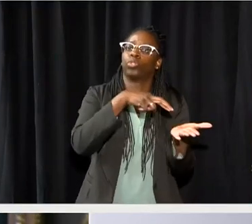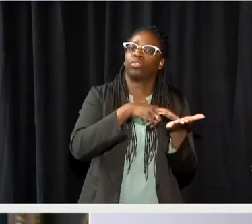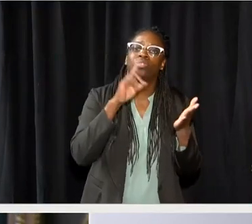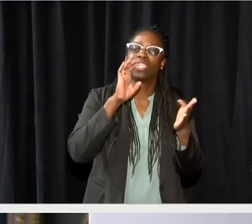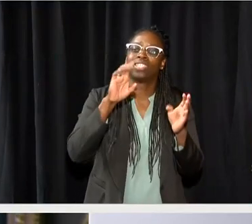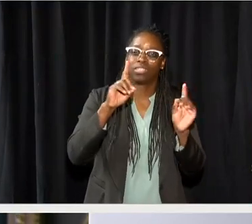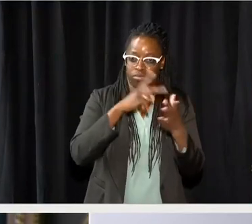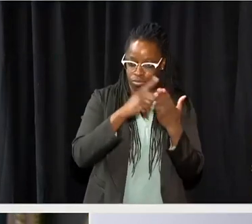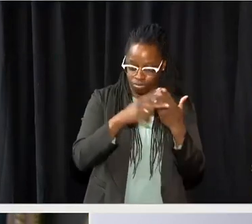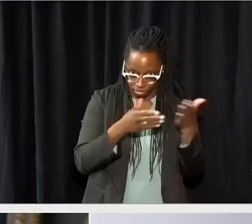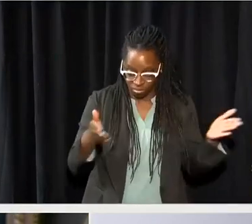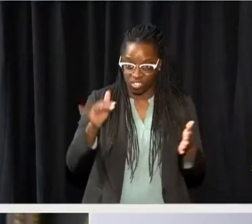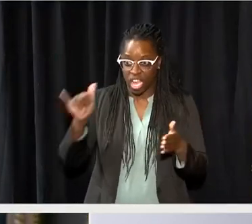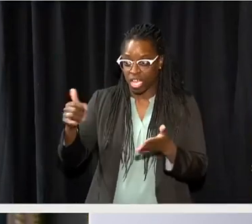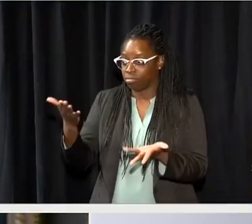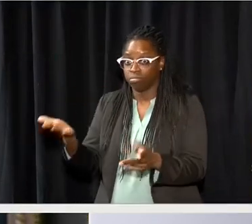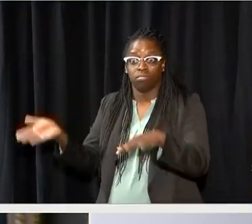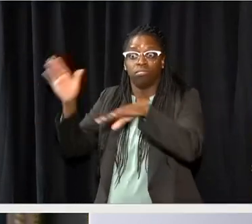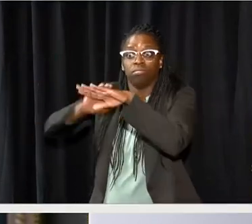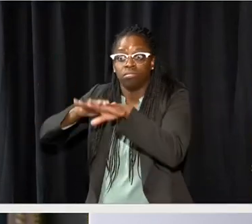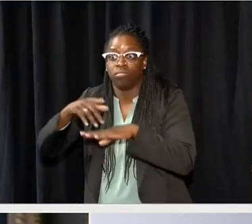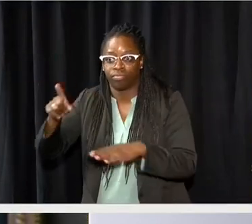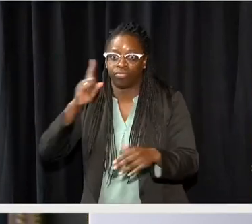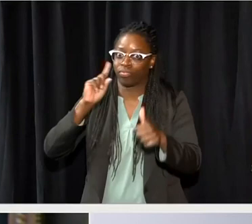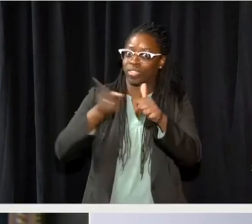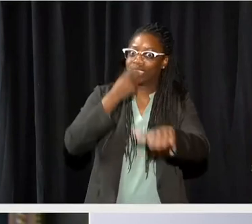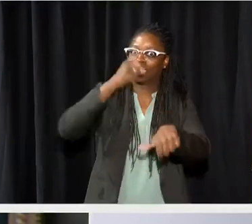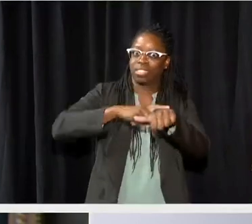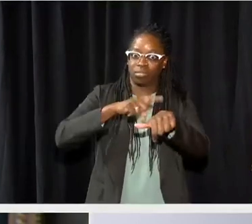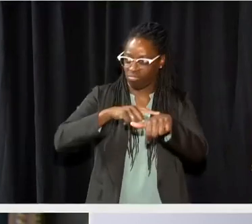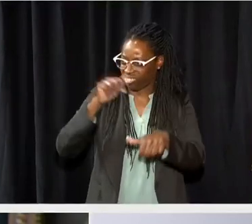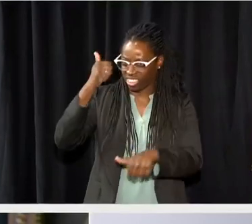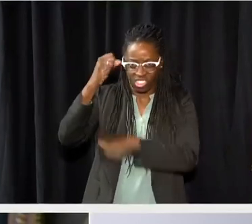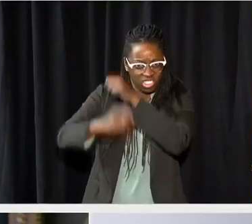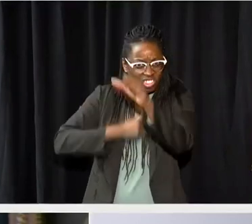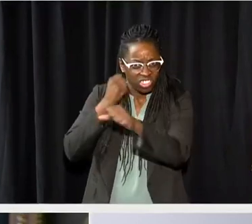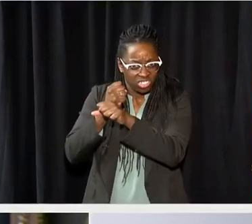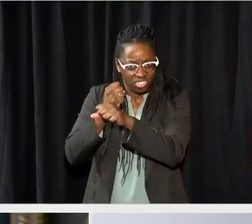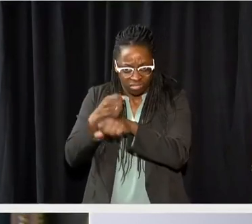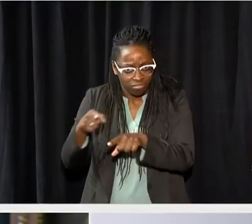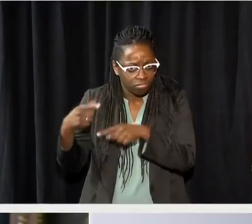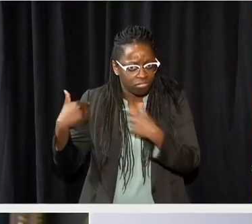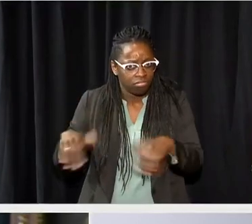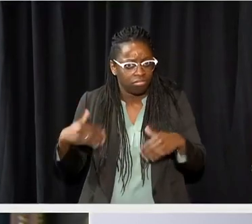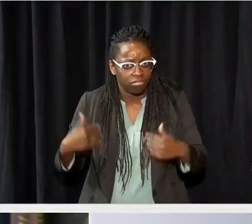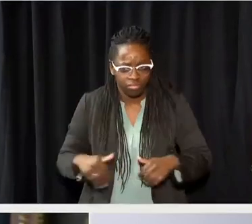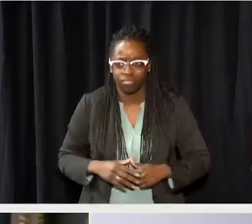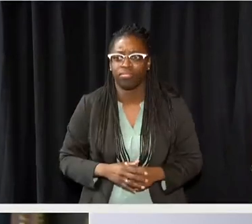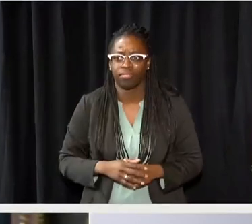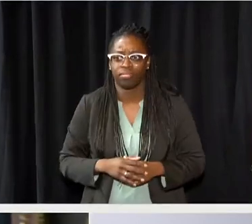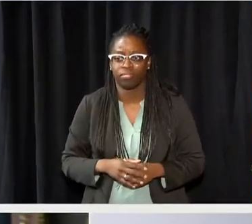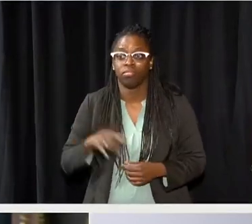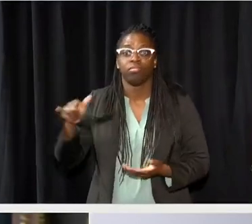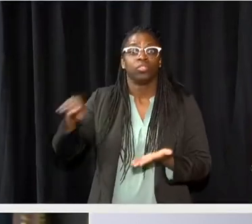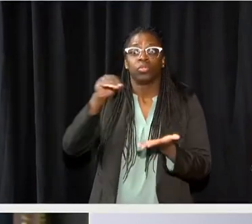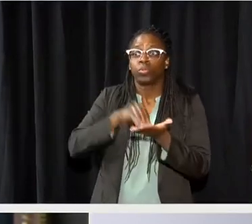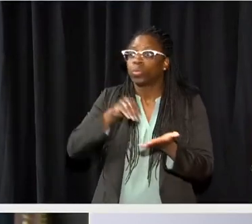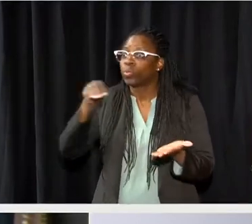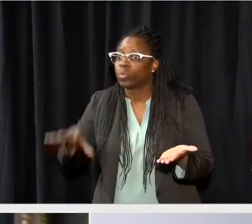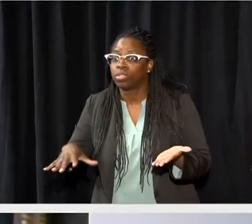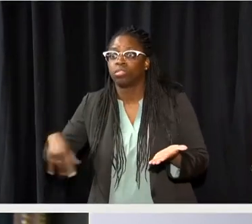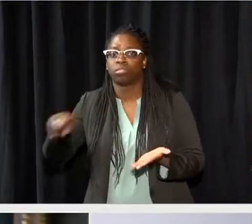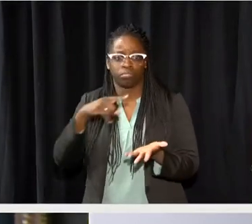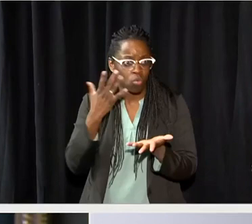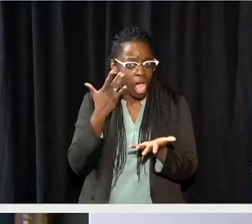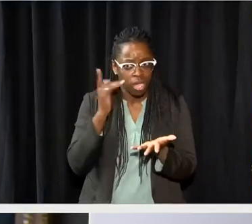first time in 10 years in this state. That's a really good thing for our students, for employers who are going to benefit from a